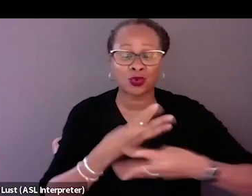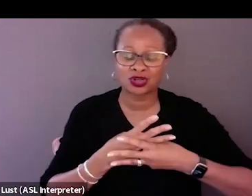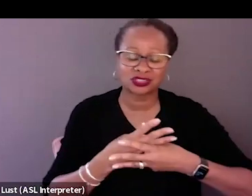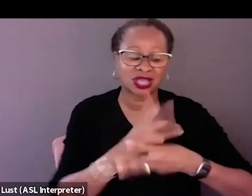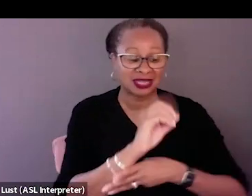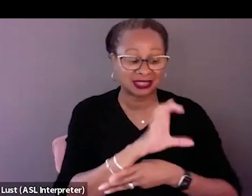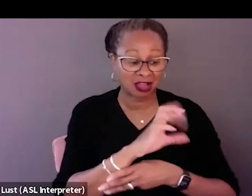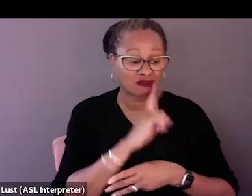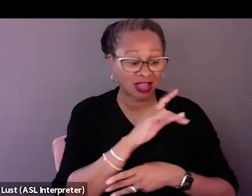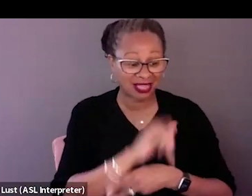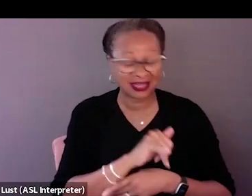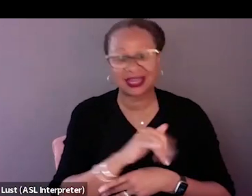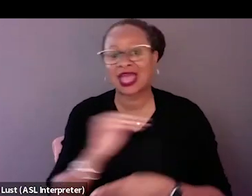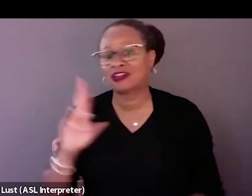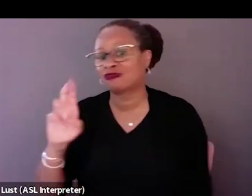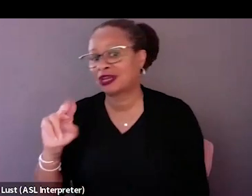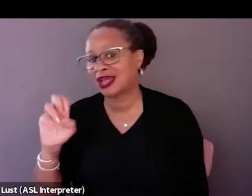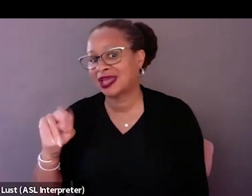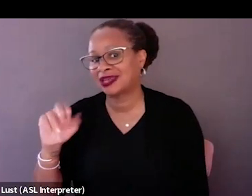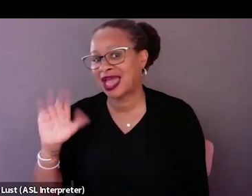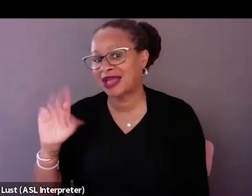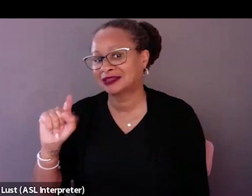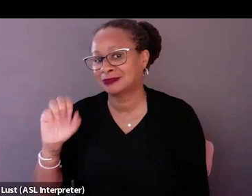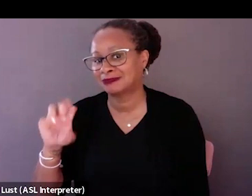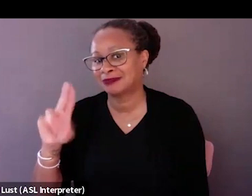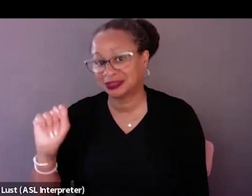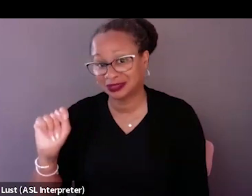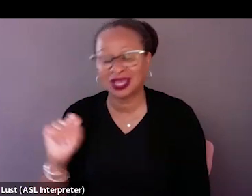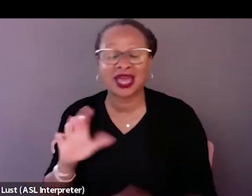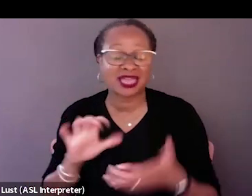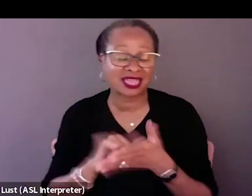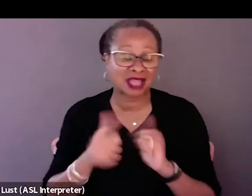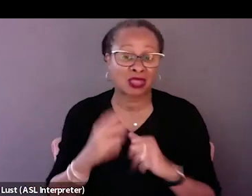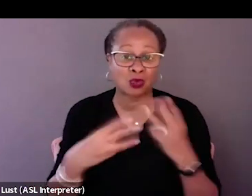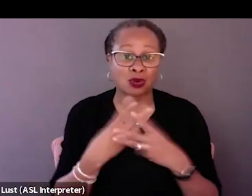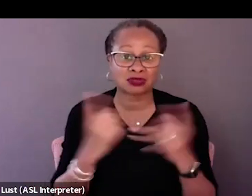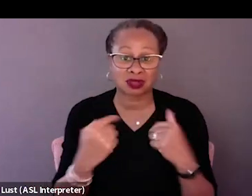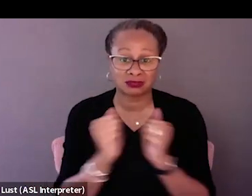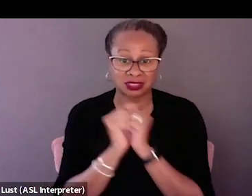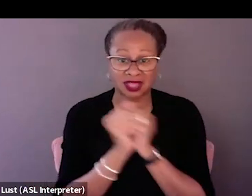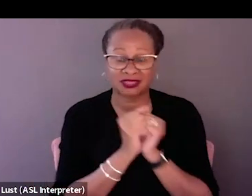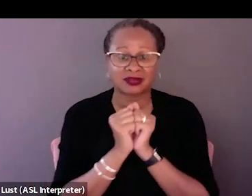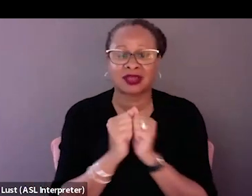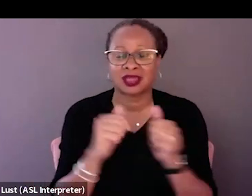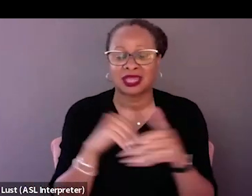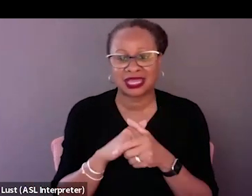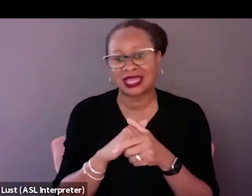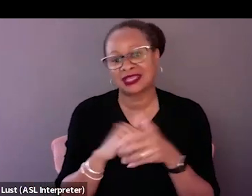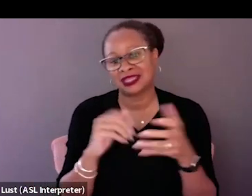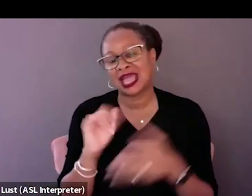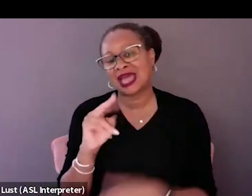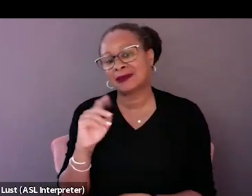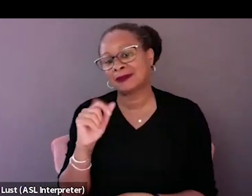documentary reality and reenactment. There's ways in which those worlds kind of come together in the animation. It's also